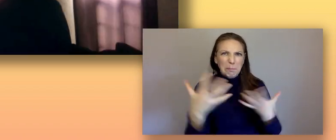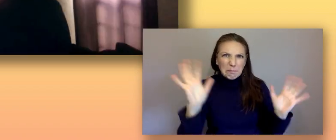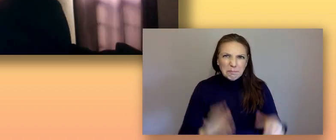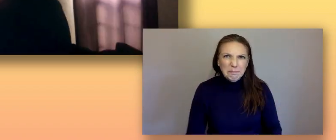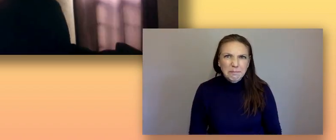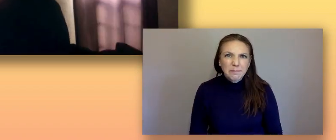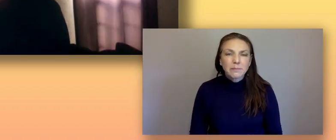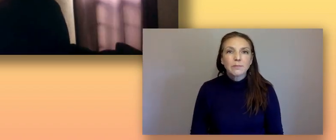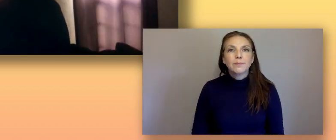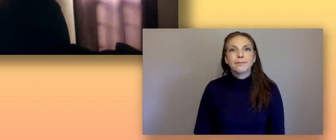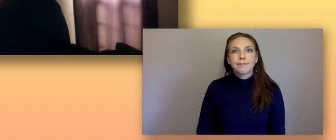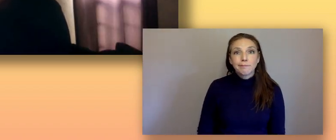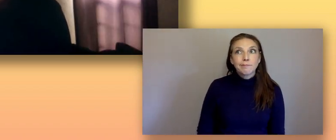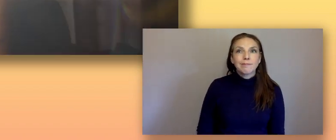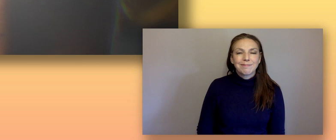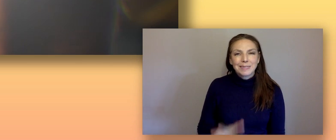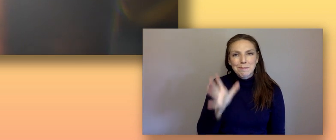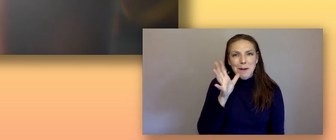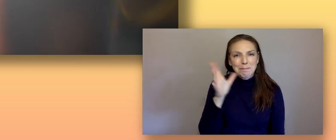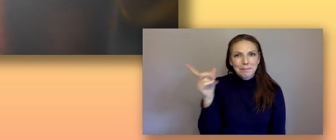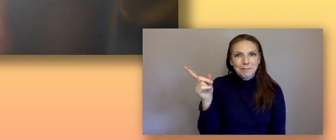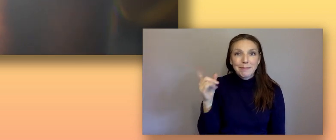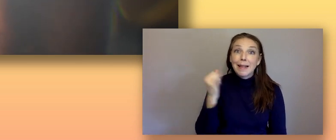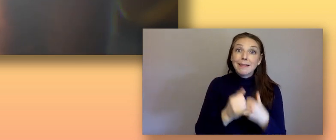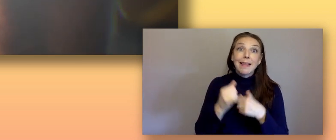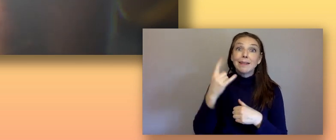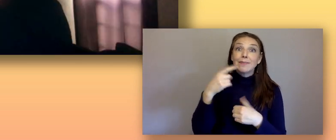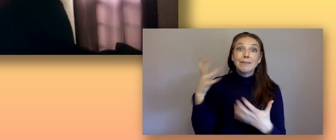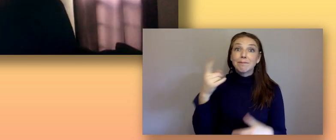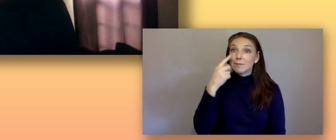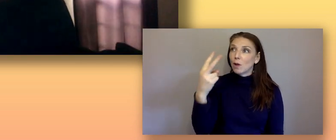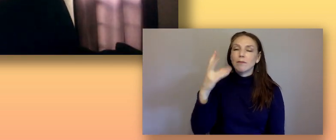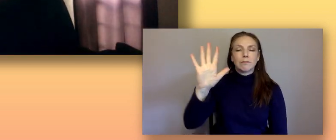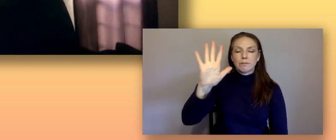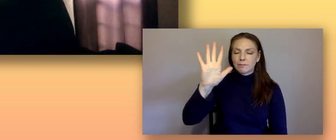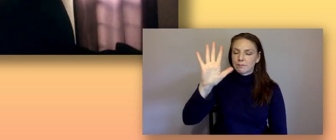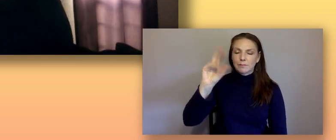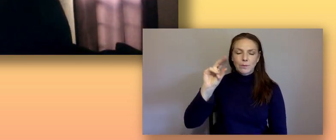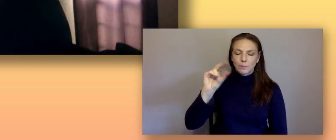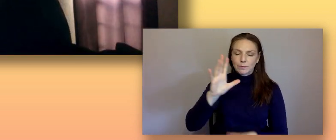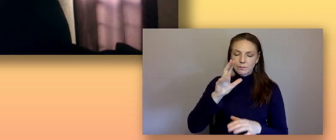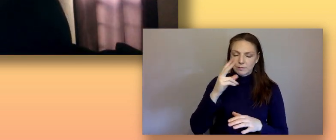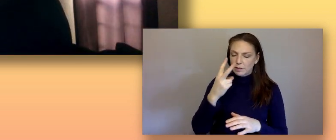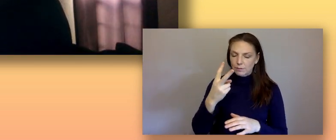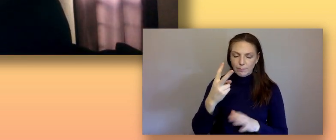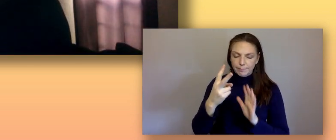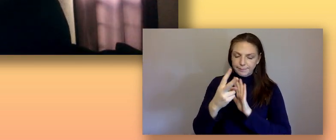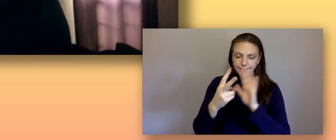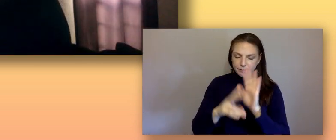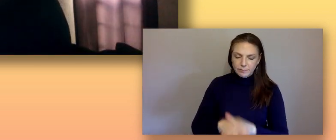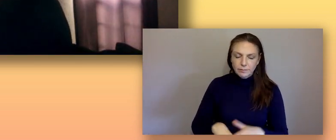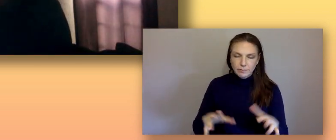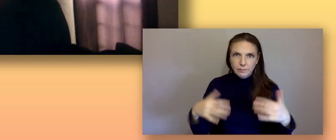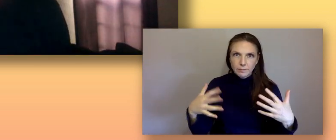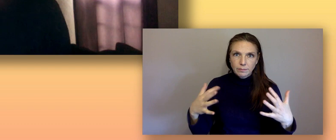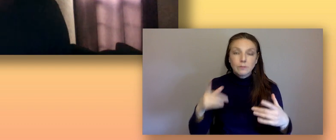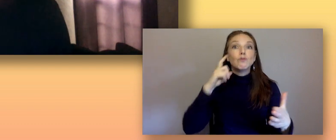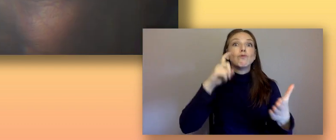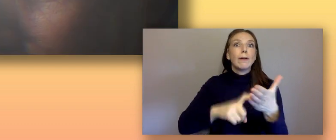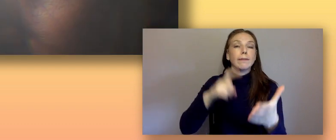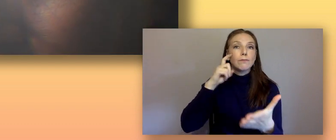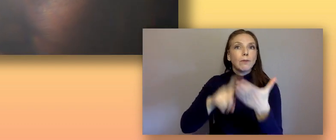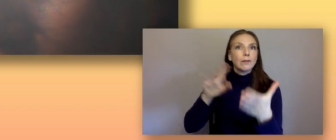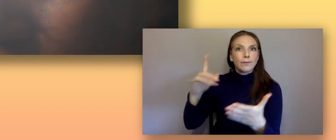again. My mom. The last face I ever saw. No, not saw.